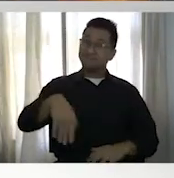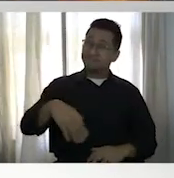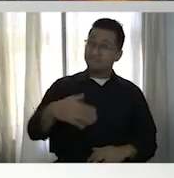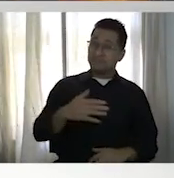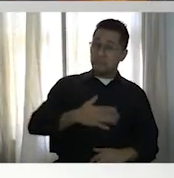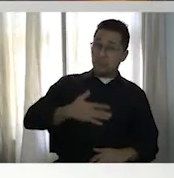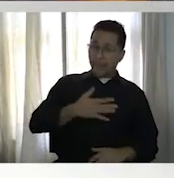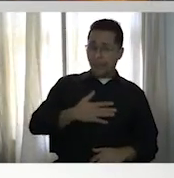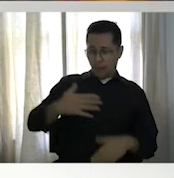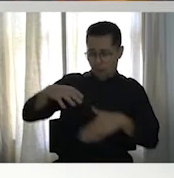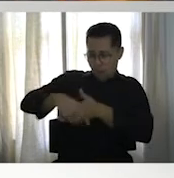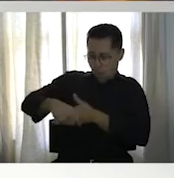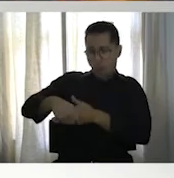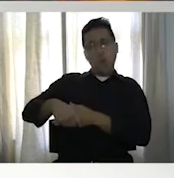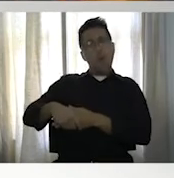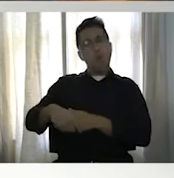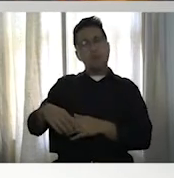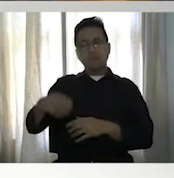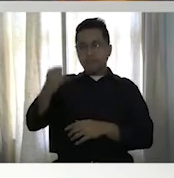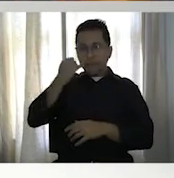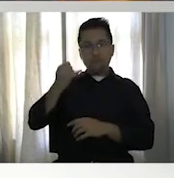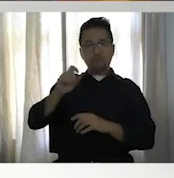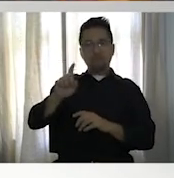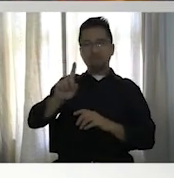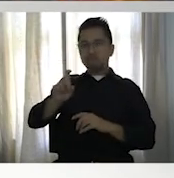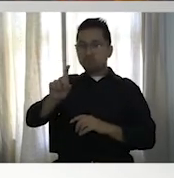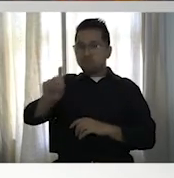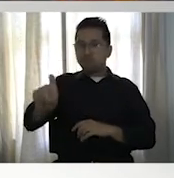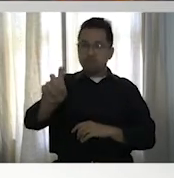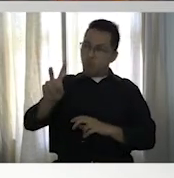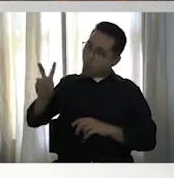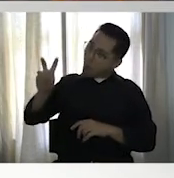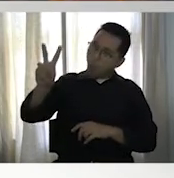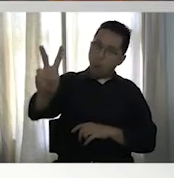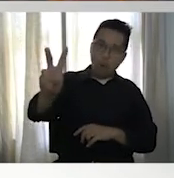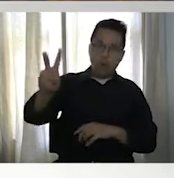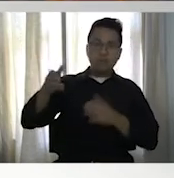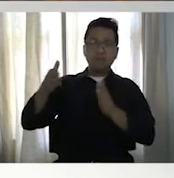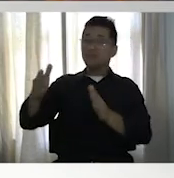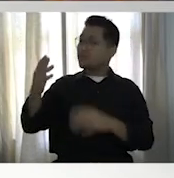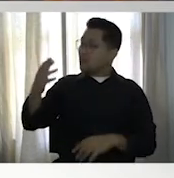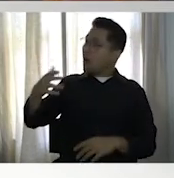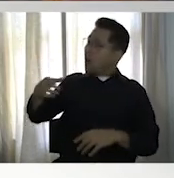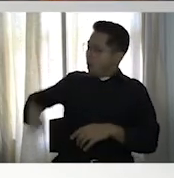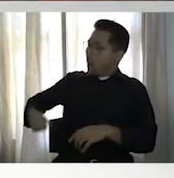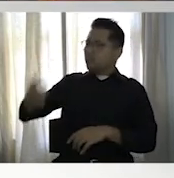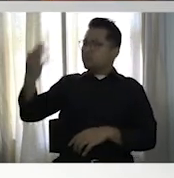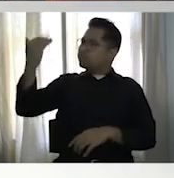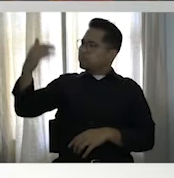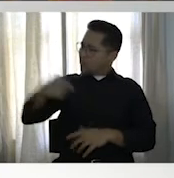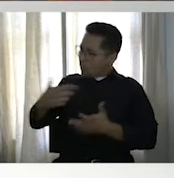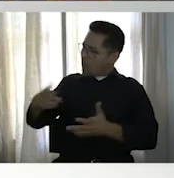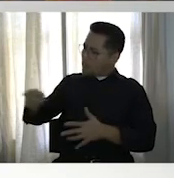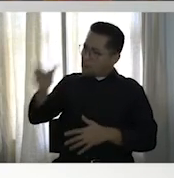Please hold my hand. Not just hold my hand when you cross the street. Hold my hand because I want you to be safe.